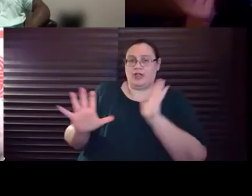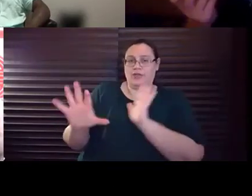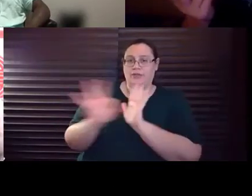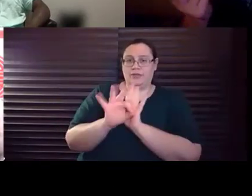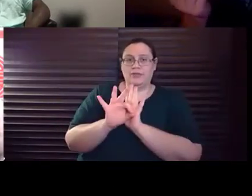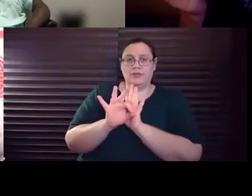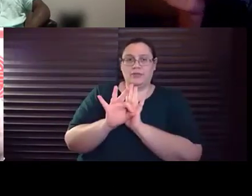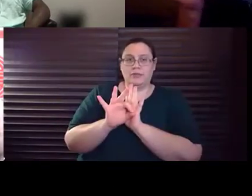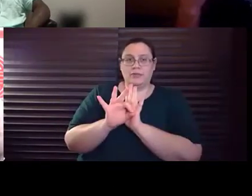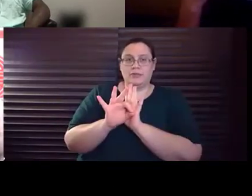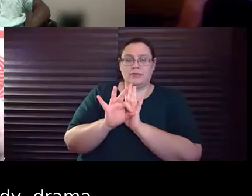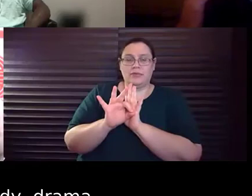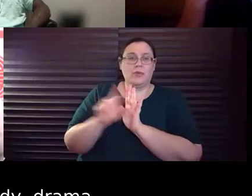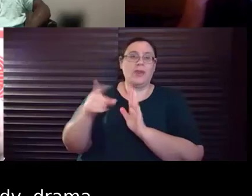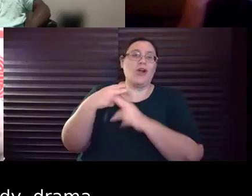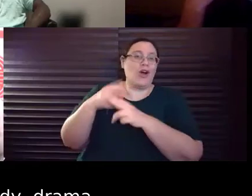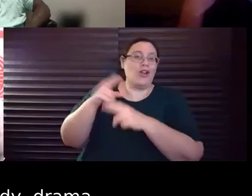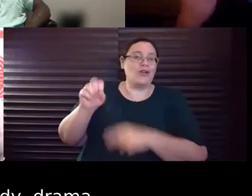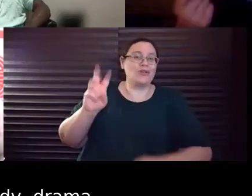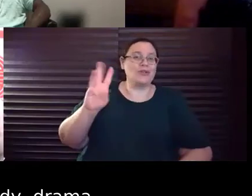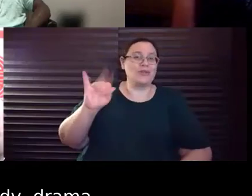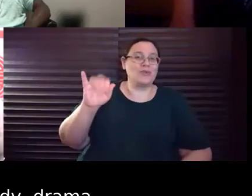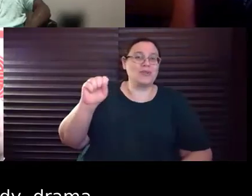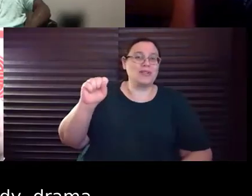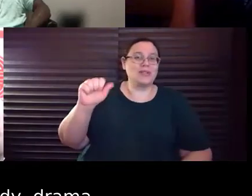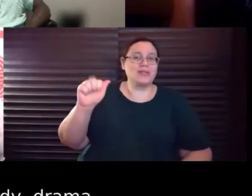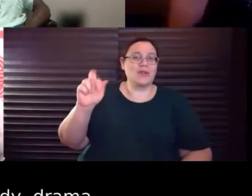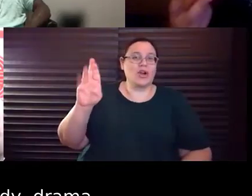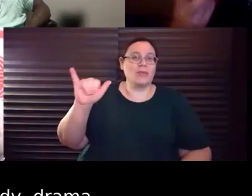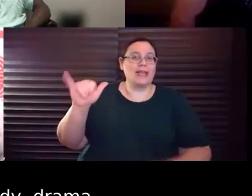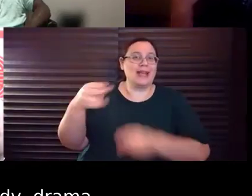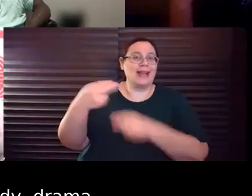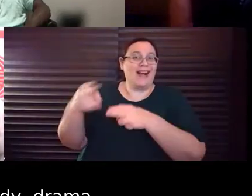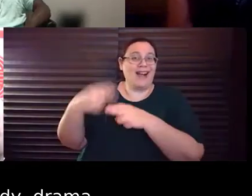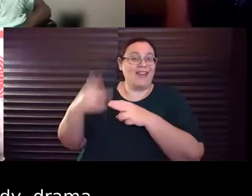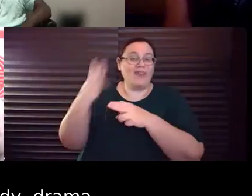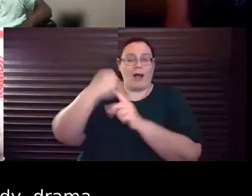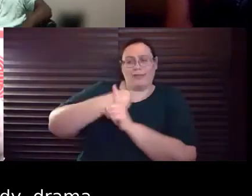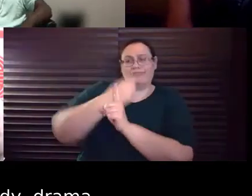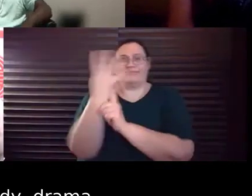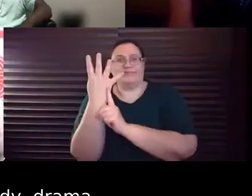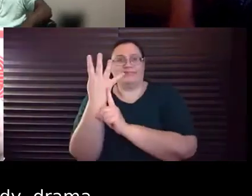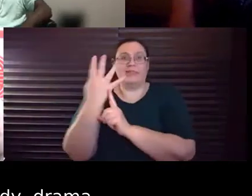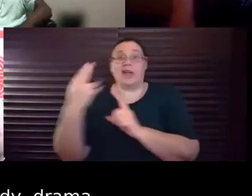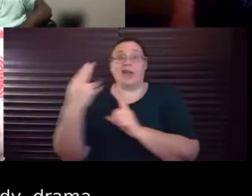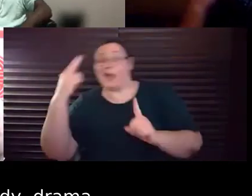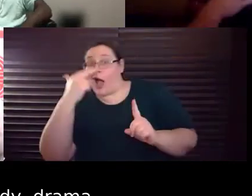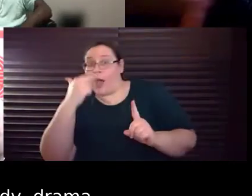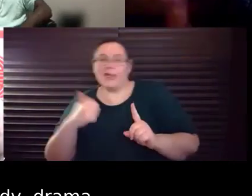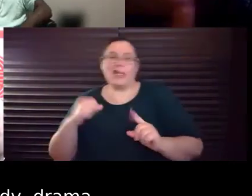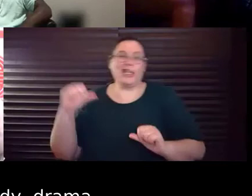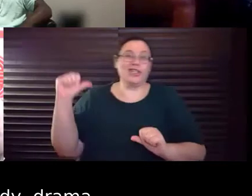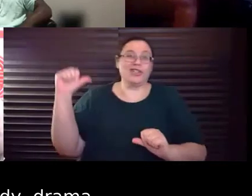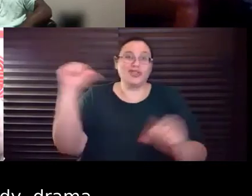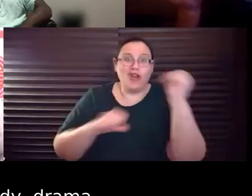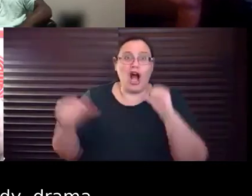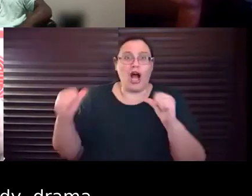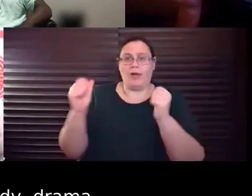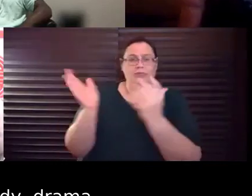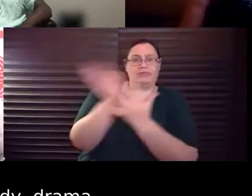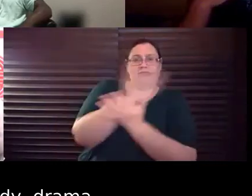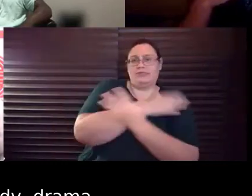as like the Swiss Army knife. Like she's got comedy, she's got drama, she's got like, she really got